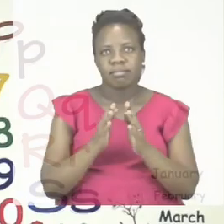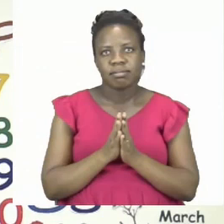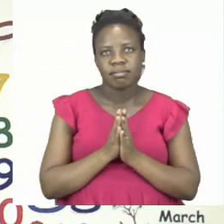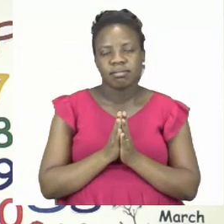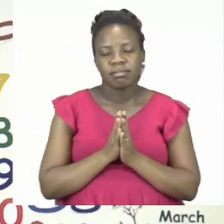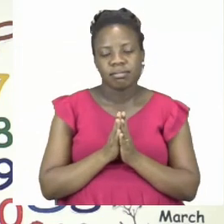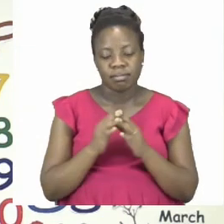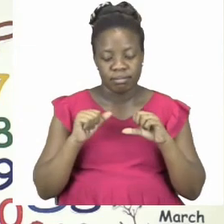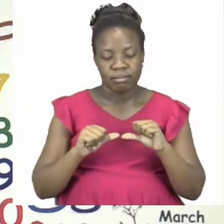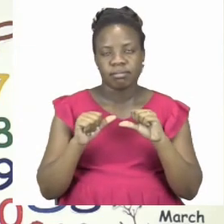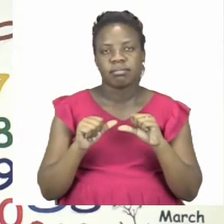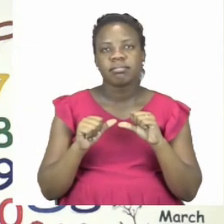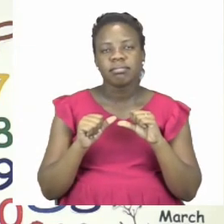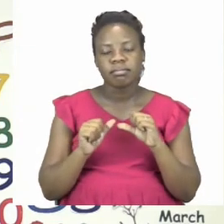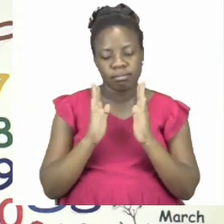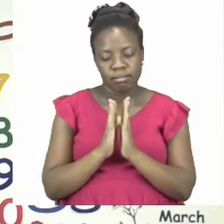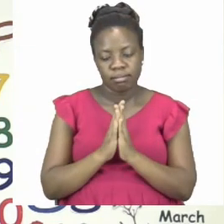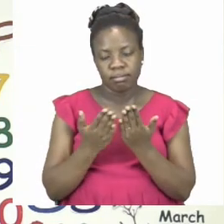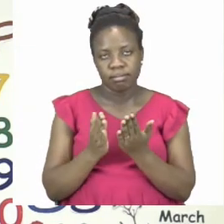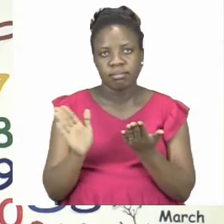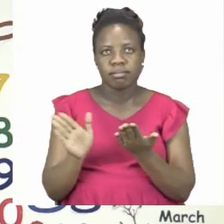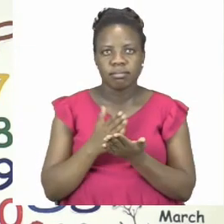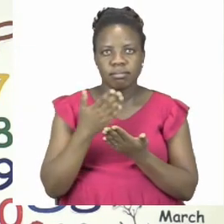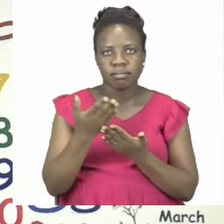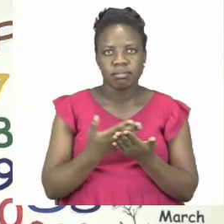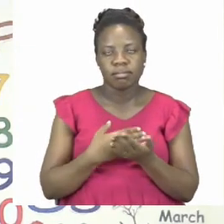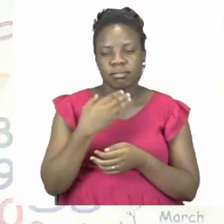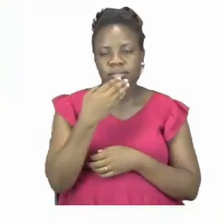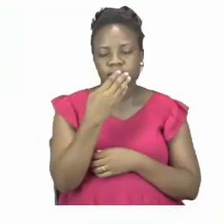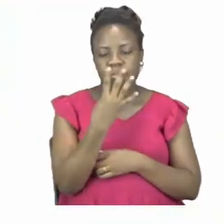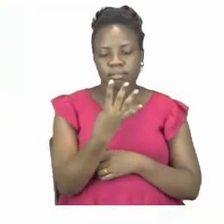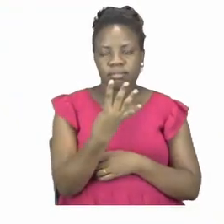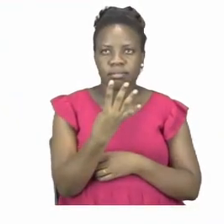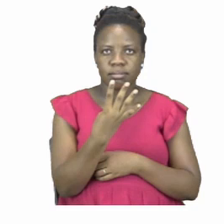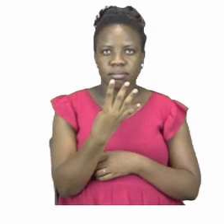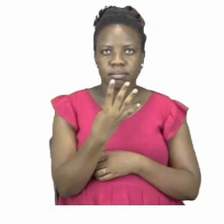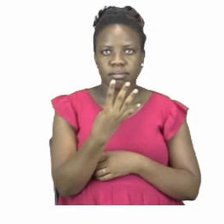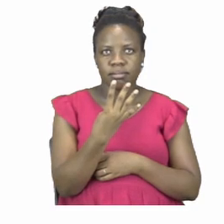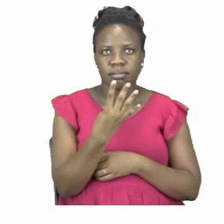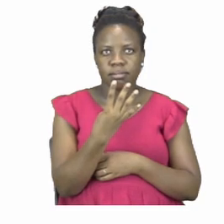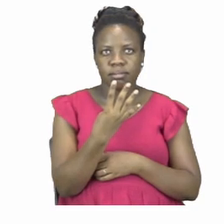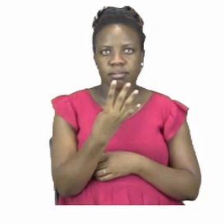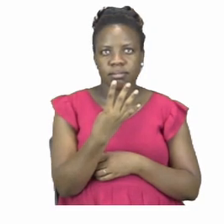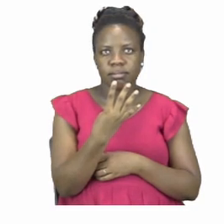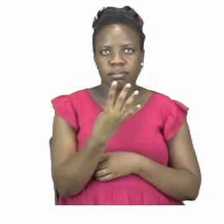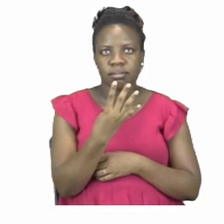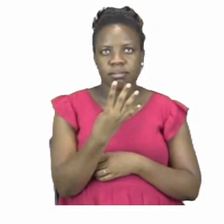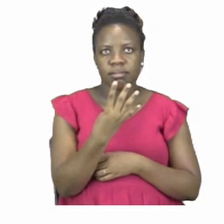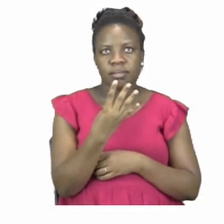Let's move on, boys and girls, with our lesson by going to page 4. On page 4, we are going to be doing